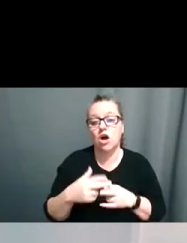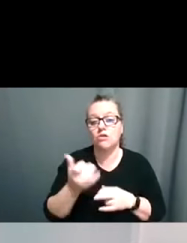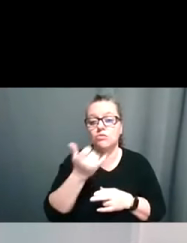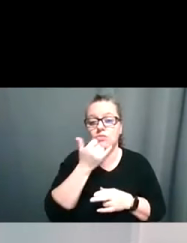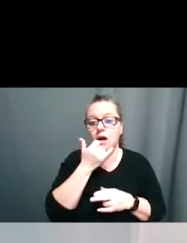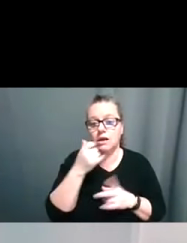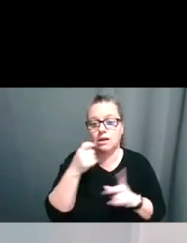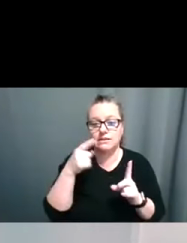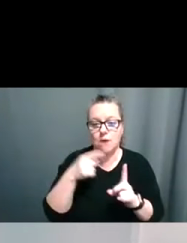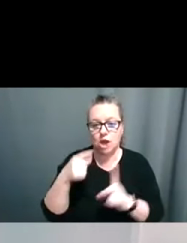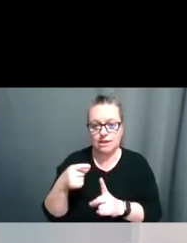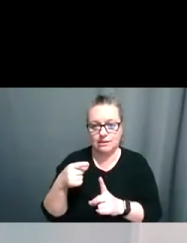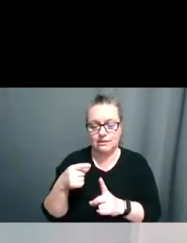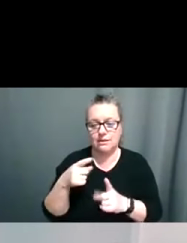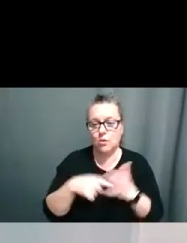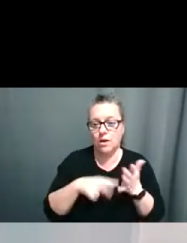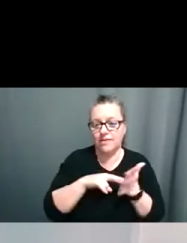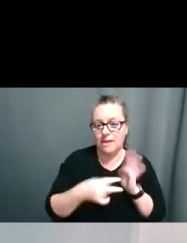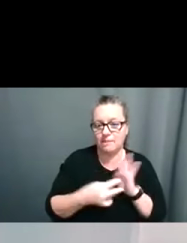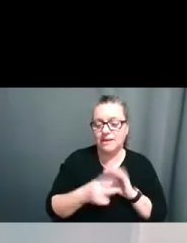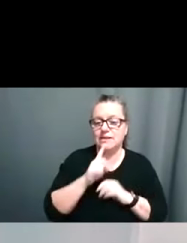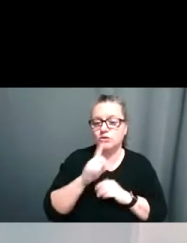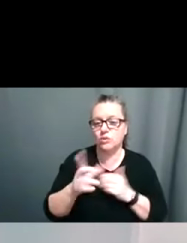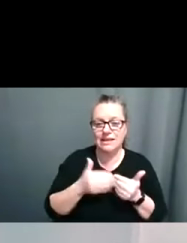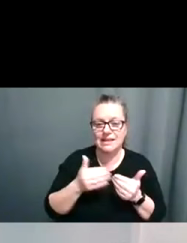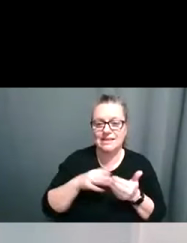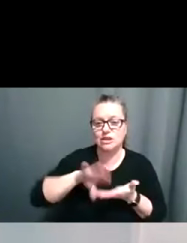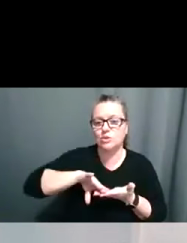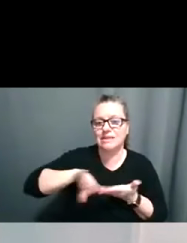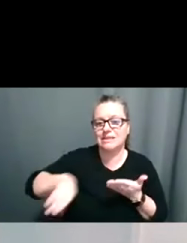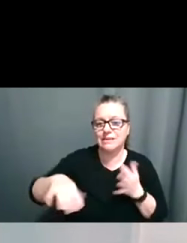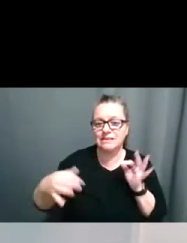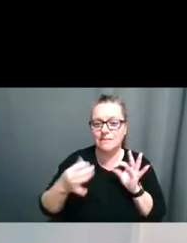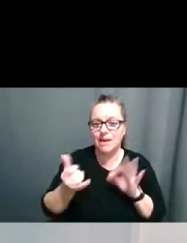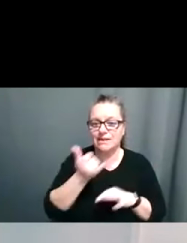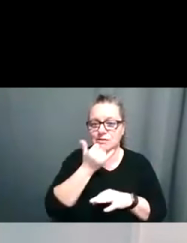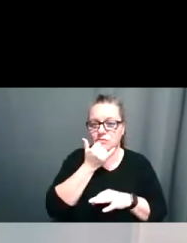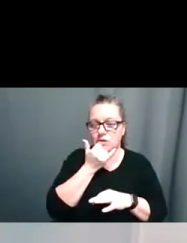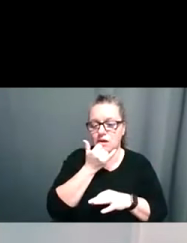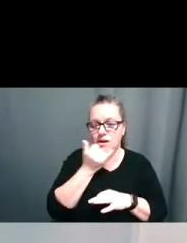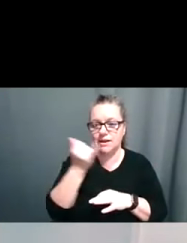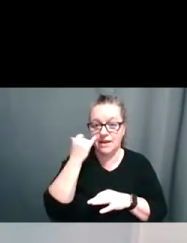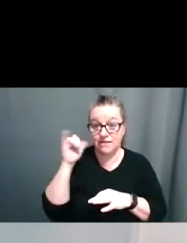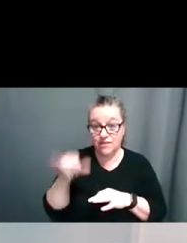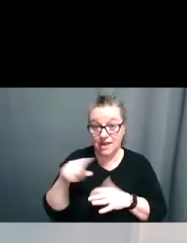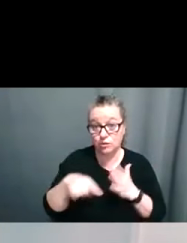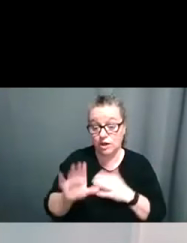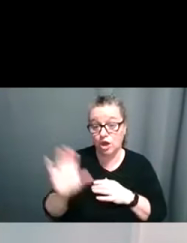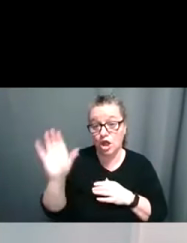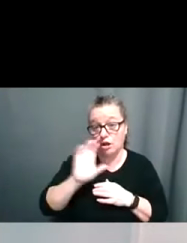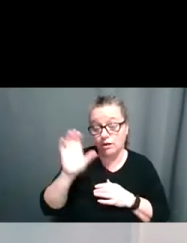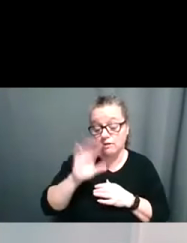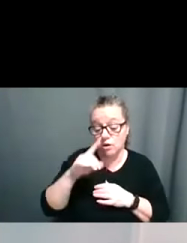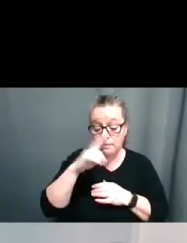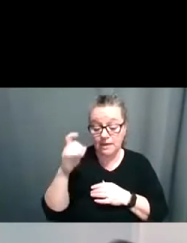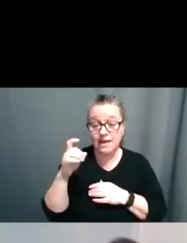spotting. What they mean is it's really easy to dismiss feedback as wrong if that's what you're looking for, because